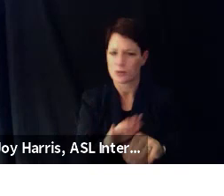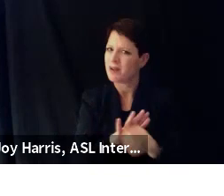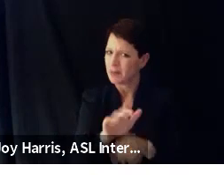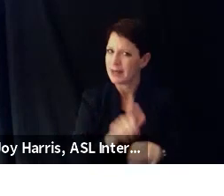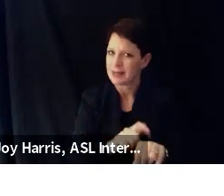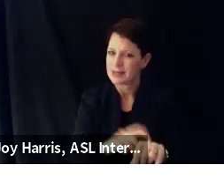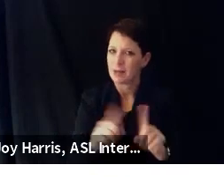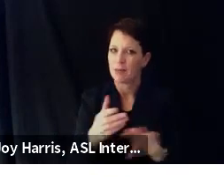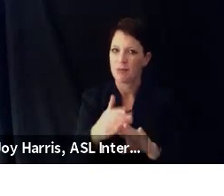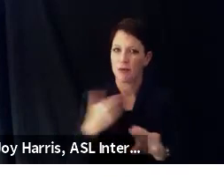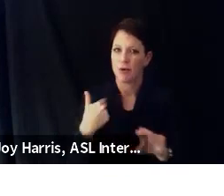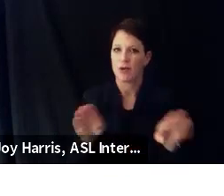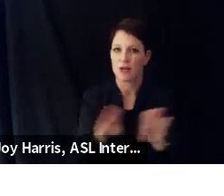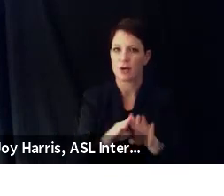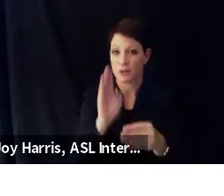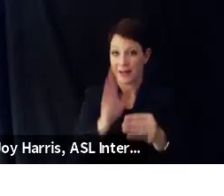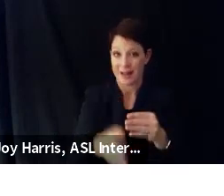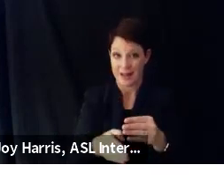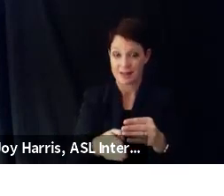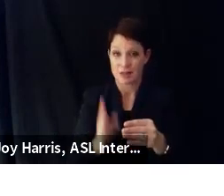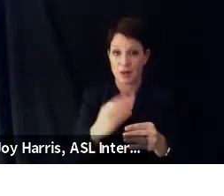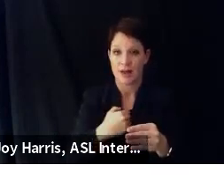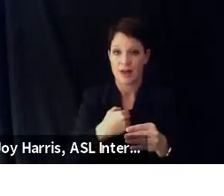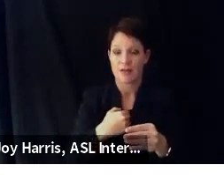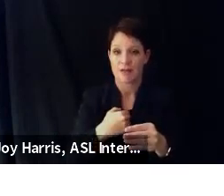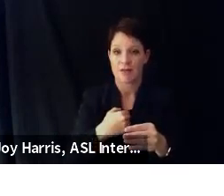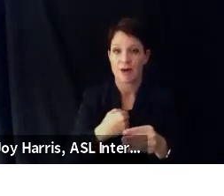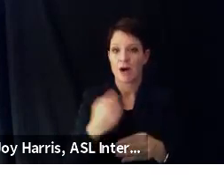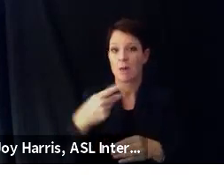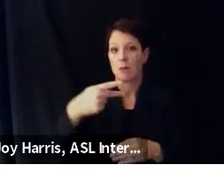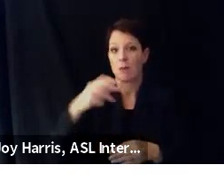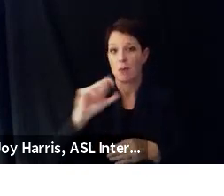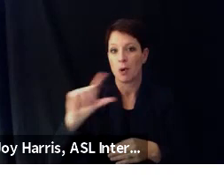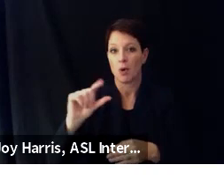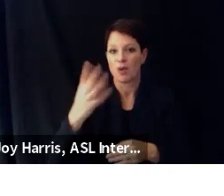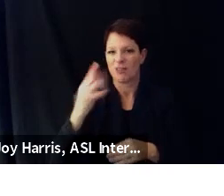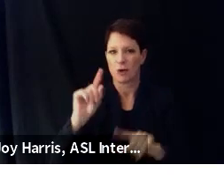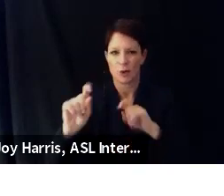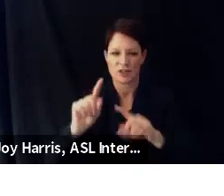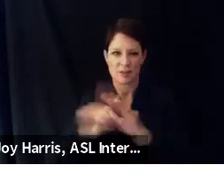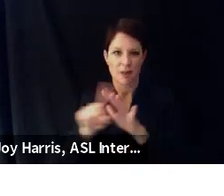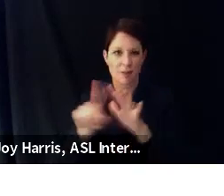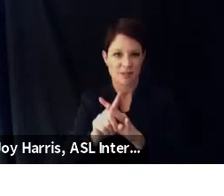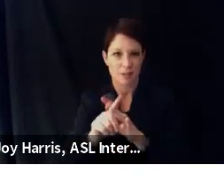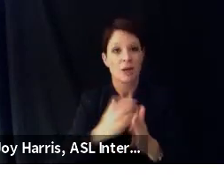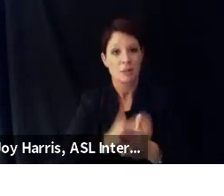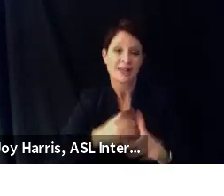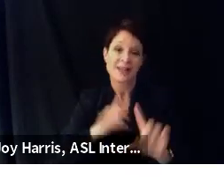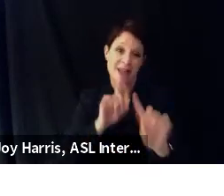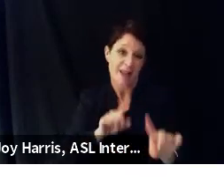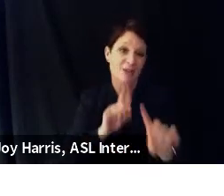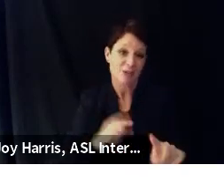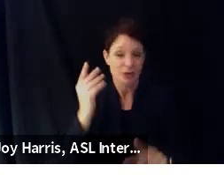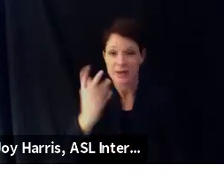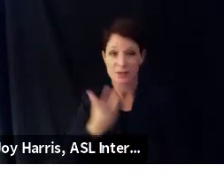but before the session ends, once it ends, there will be like a little 4-question poll that pops up that we would really appreciate if you could complete to just